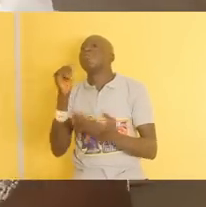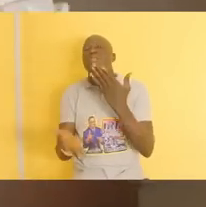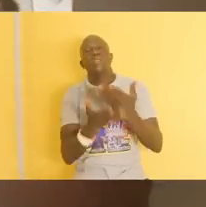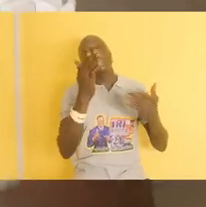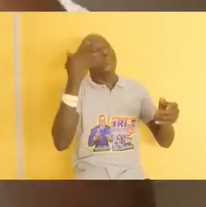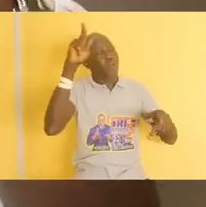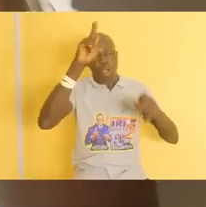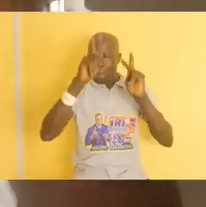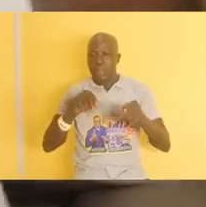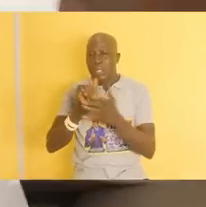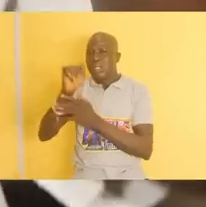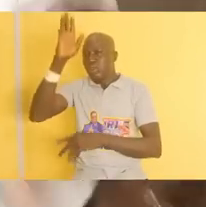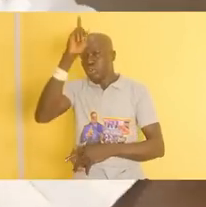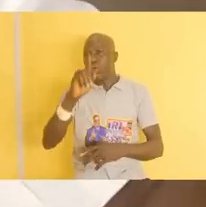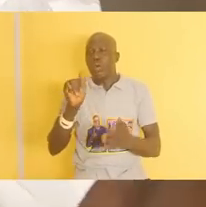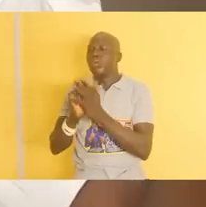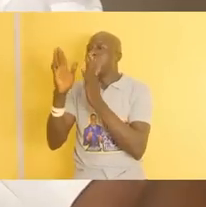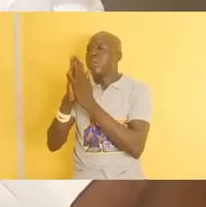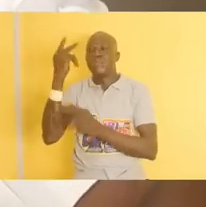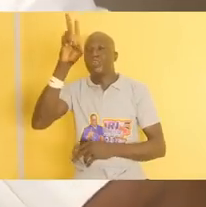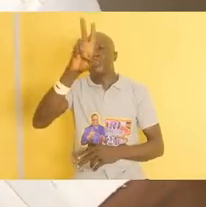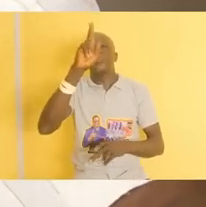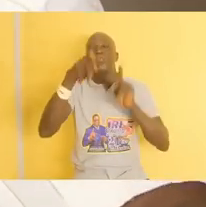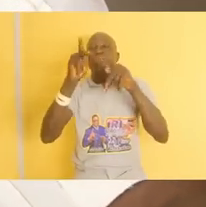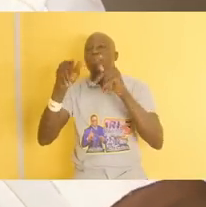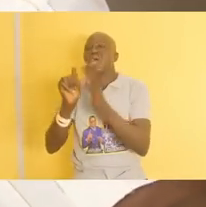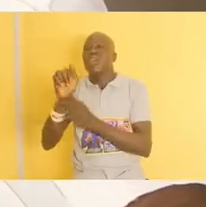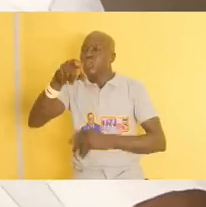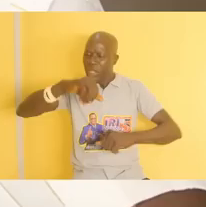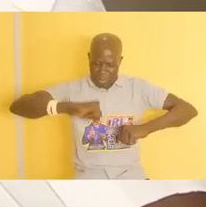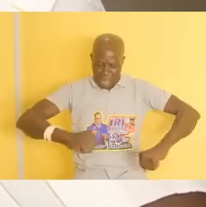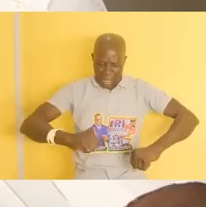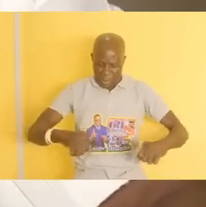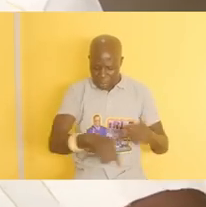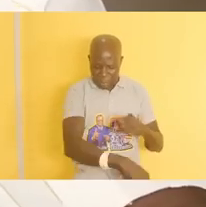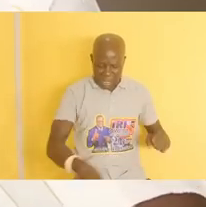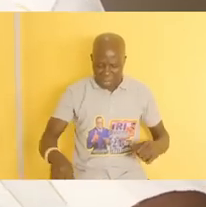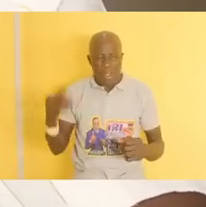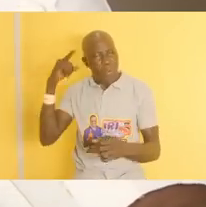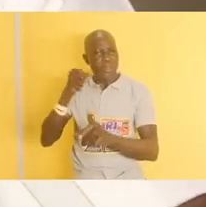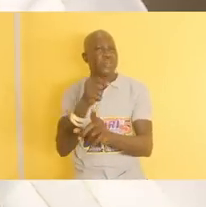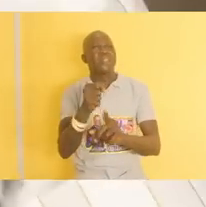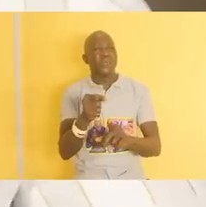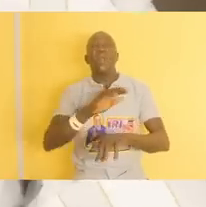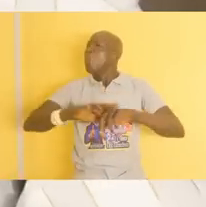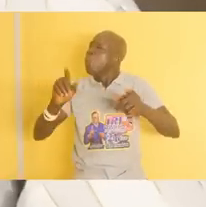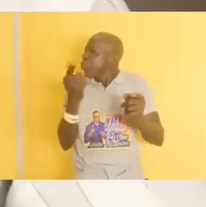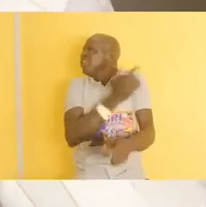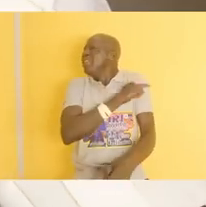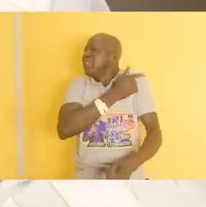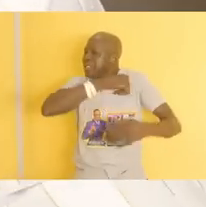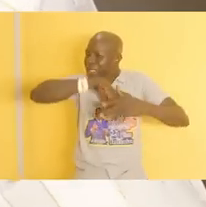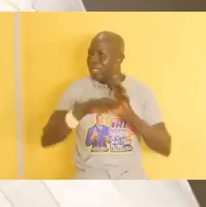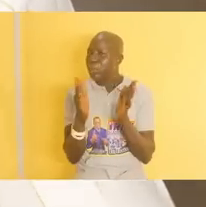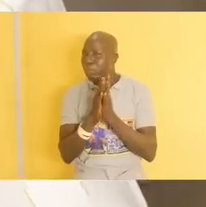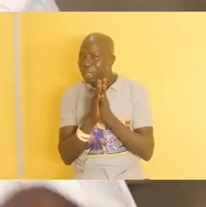eniyan is it for what ke ni kan ma gba da yan meji for want to be praying the prayer en to lowo to lese to lenu fun ara e bo fun je o le adura is